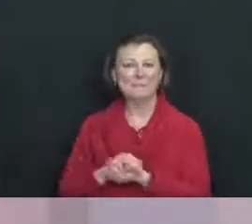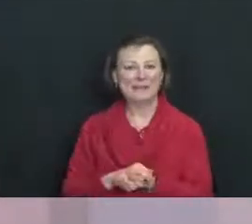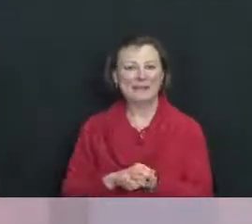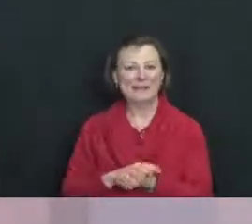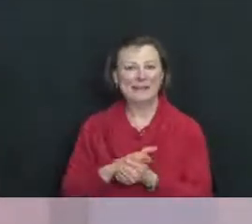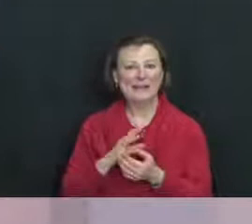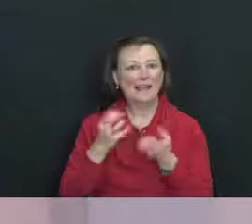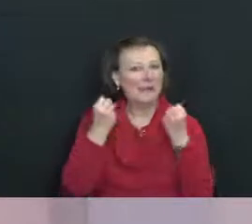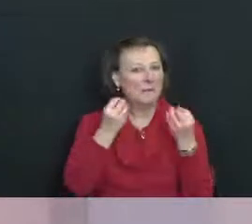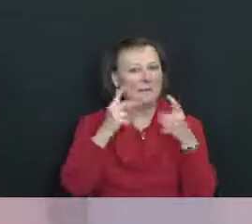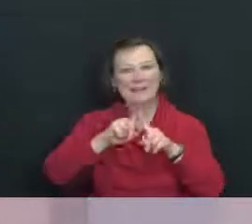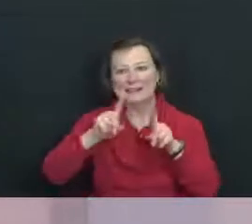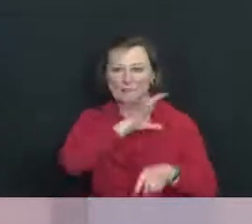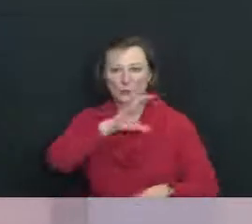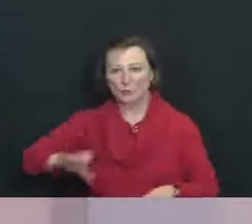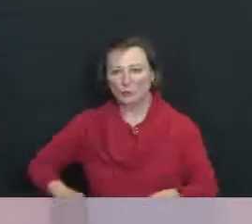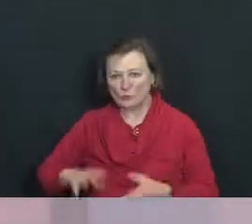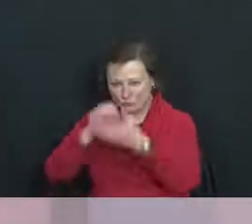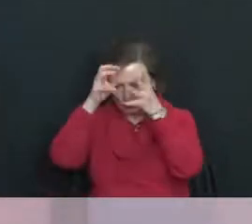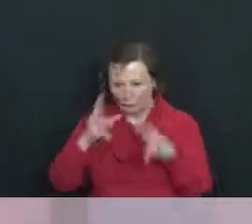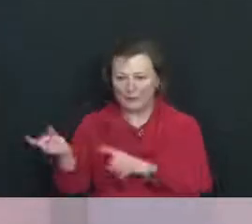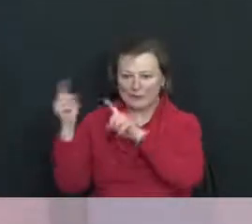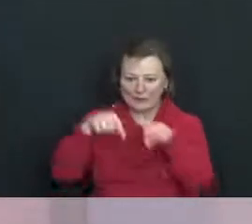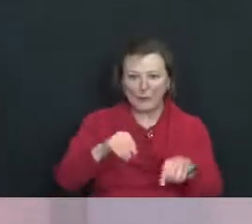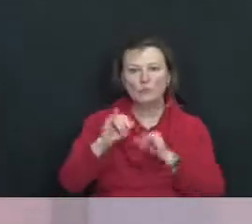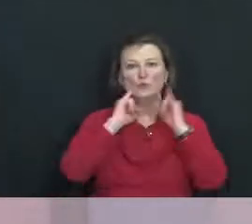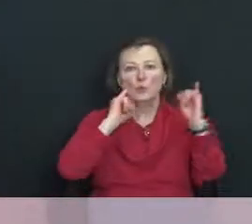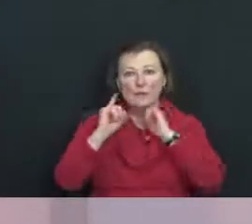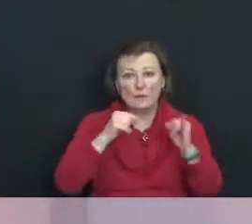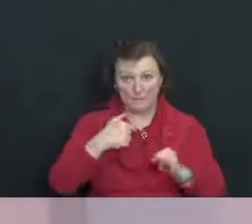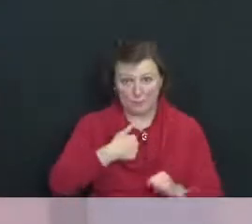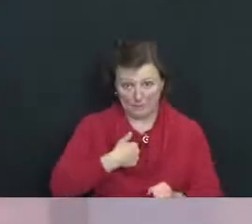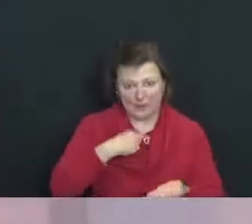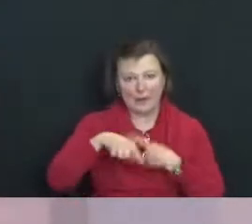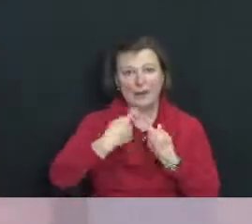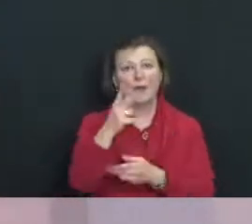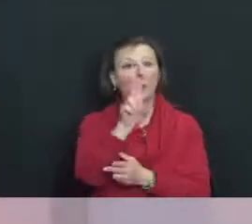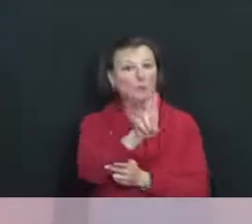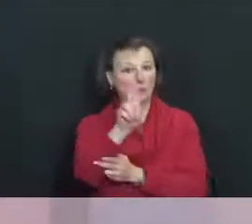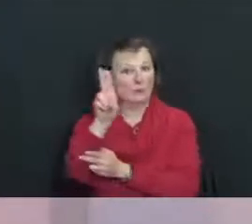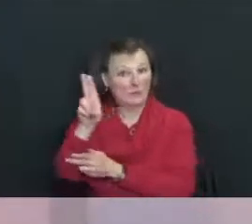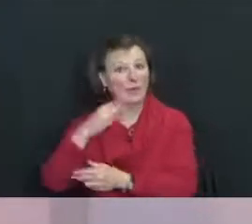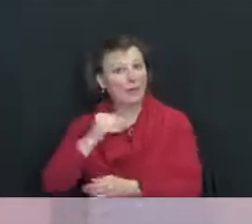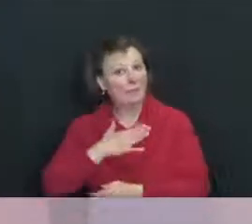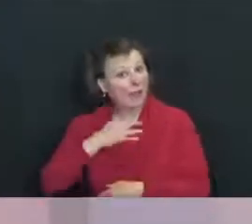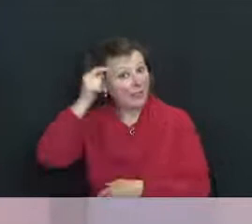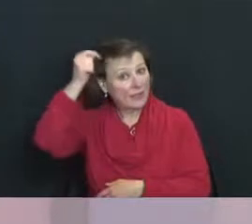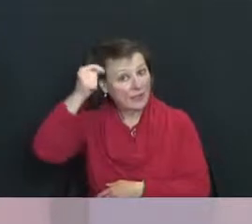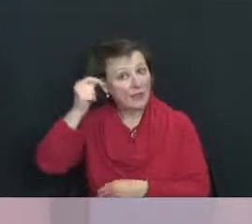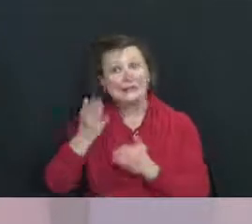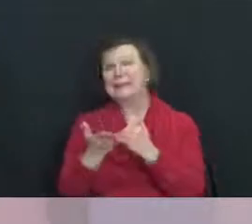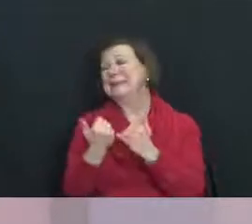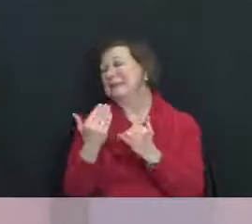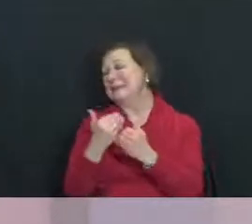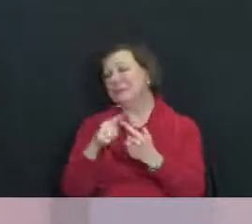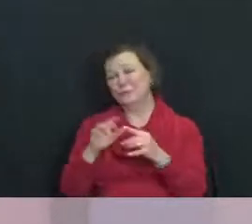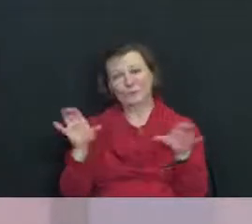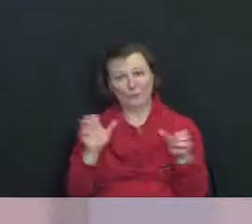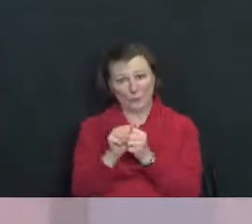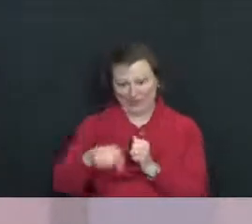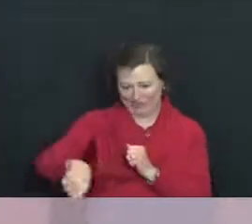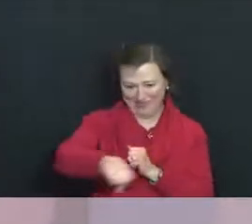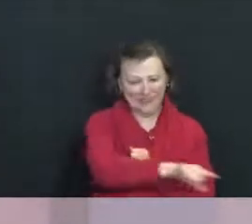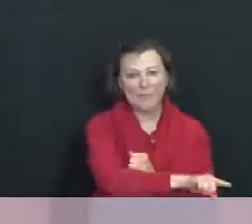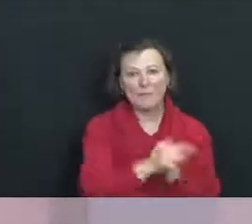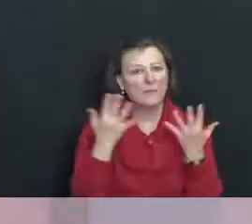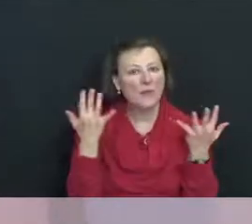many evangelical students who have come here to interview me about Unitarian Universalism and my theology. It's easy to do this with them because